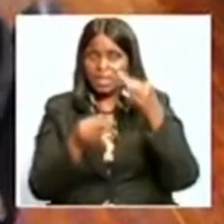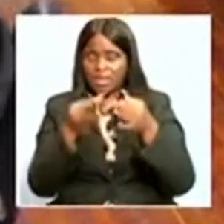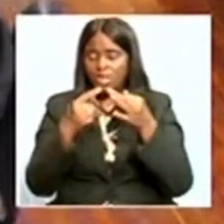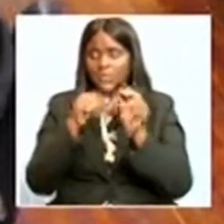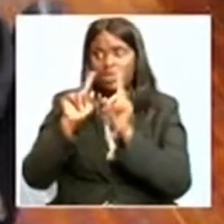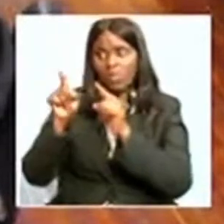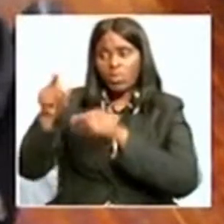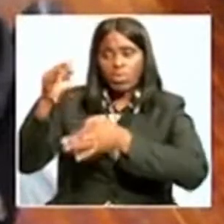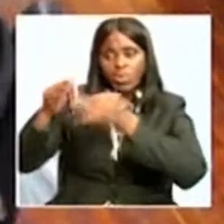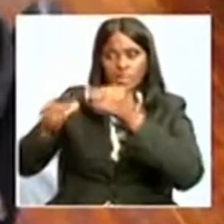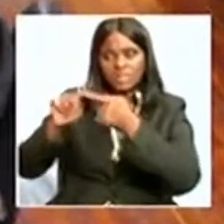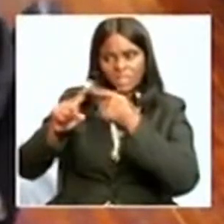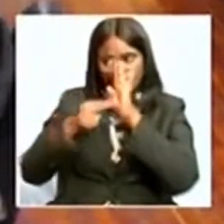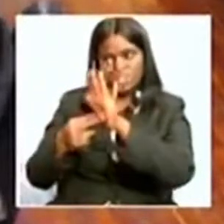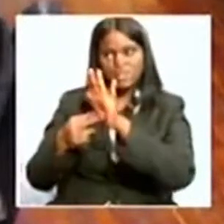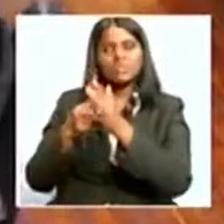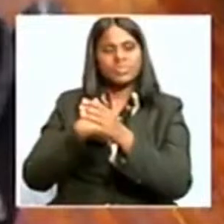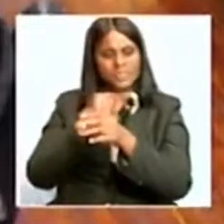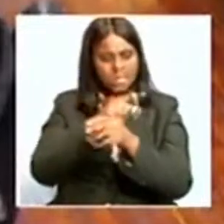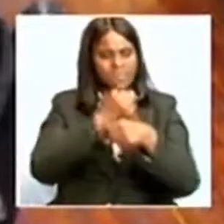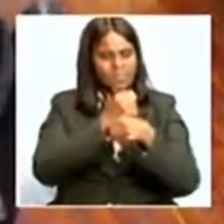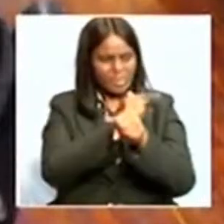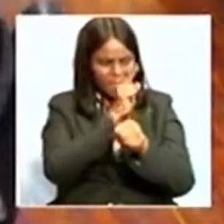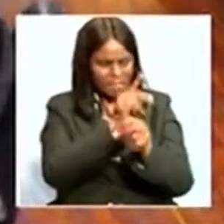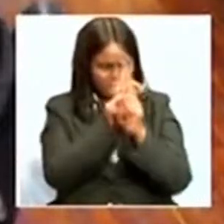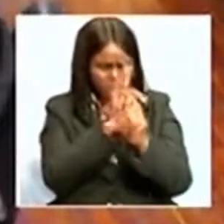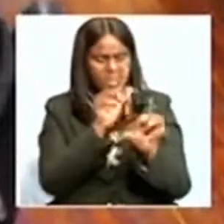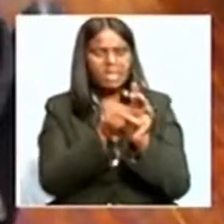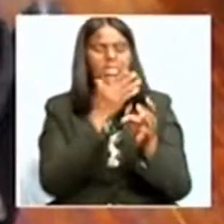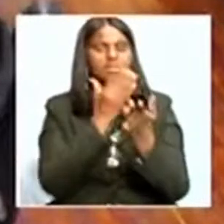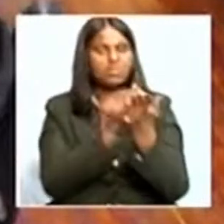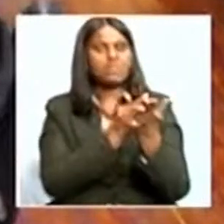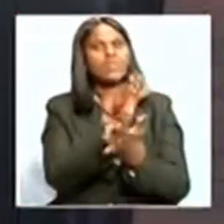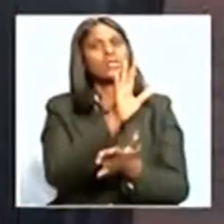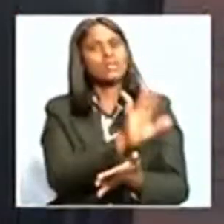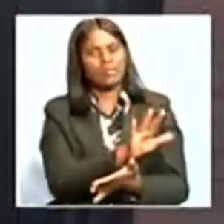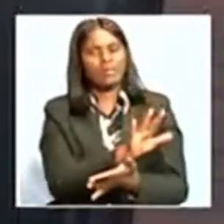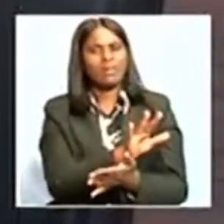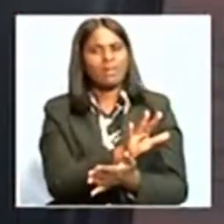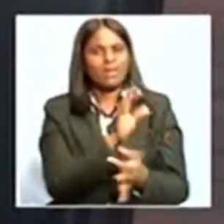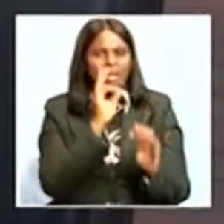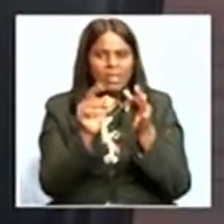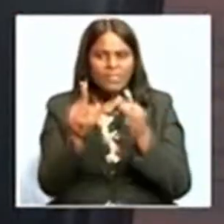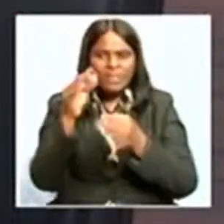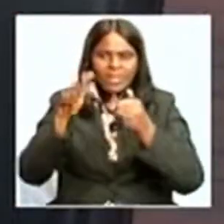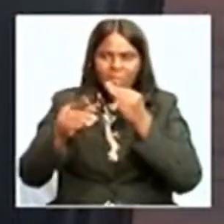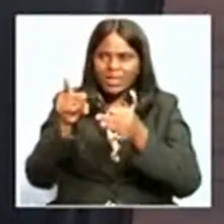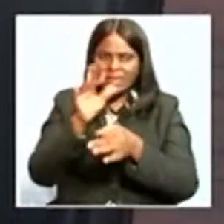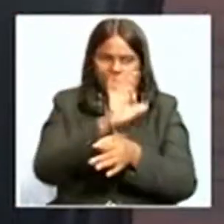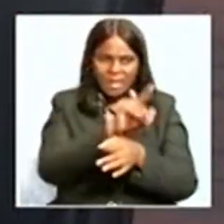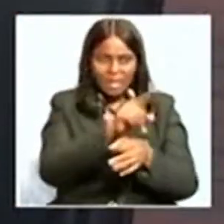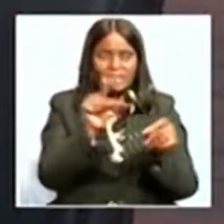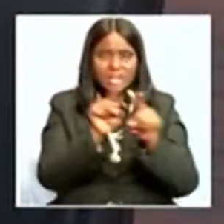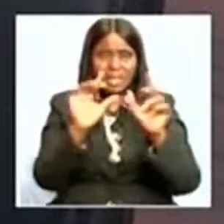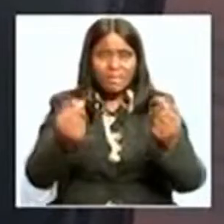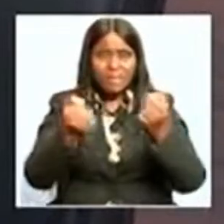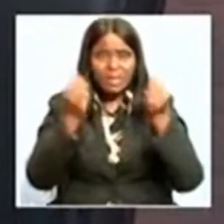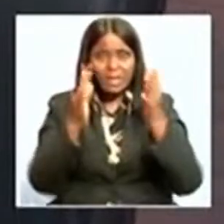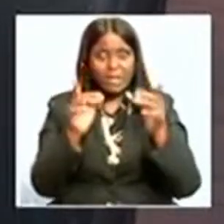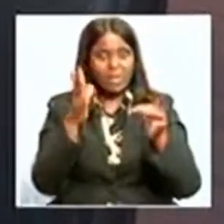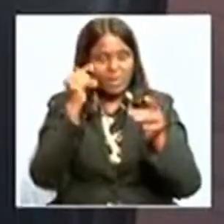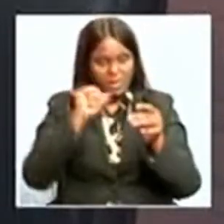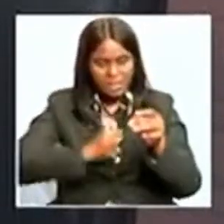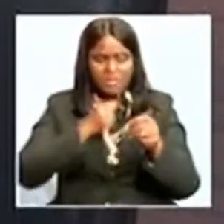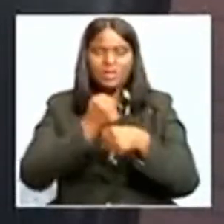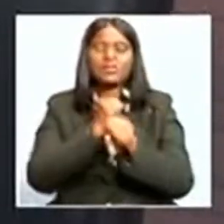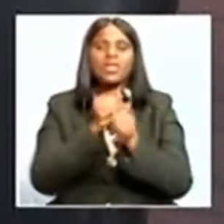to the court and demonstrate that I made that particular decision in good faith. So if the courts are there as arbiters, why should we create